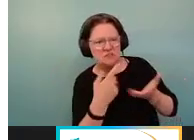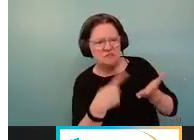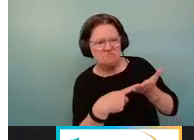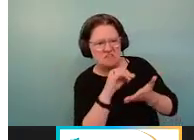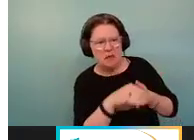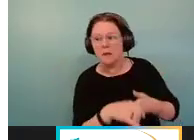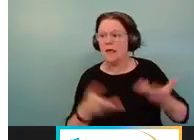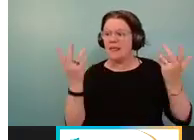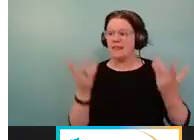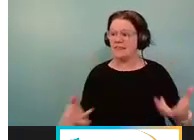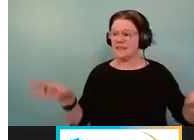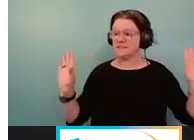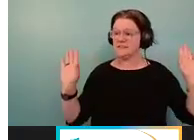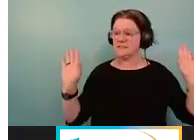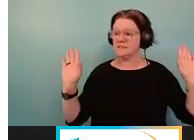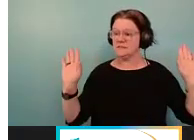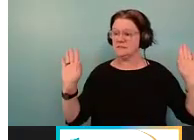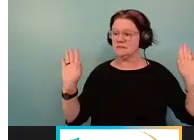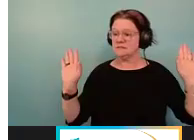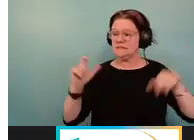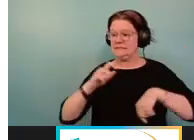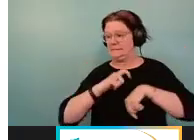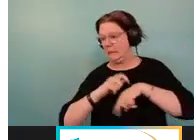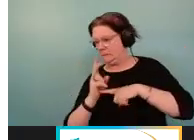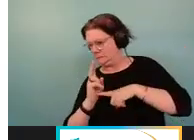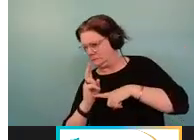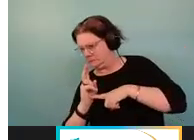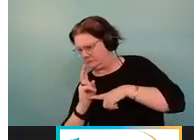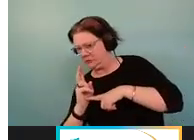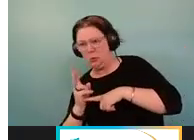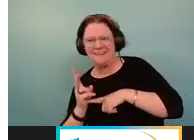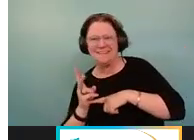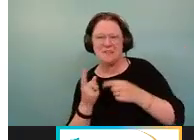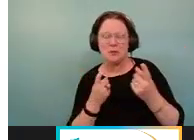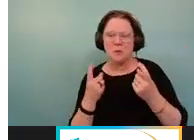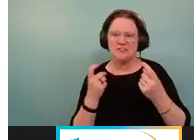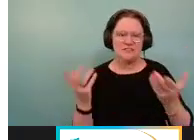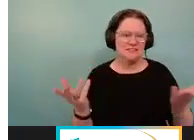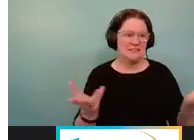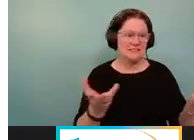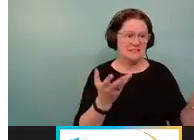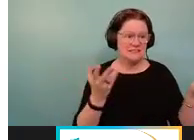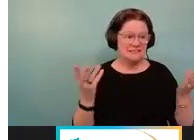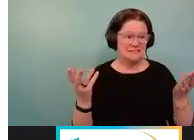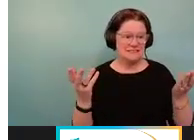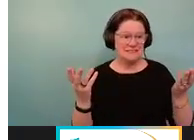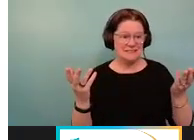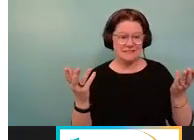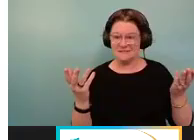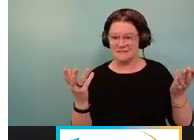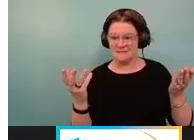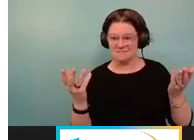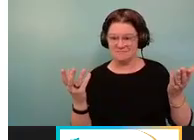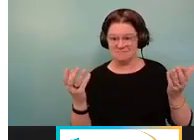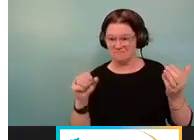So that is it. I wanted to leave a little time, 2 minutes, for questions or anything that